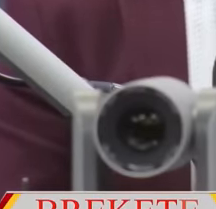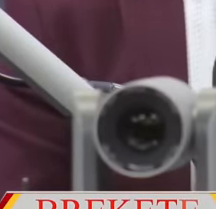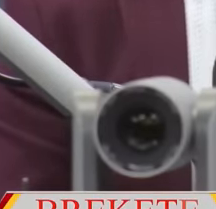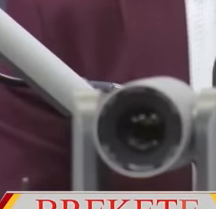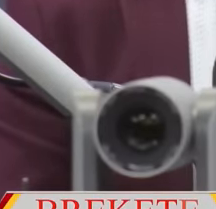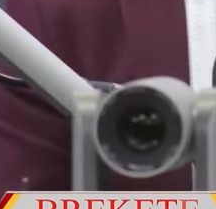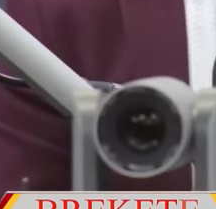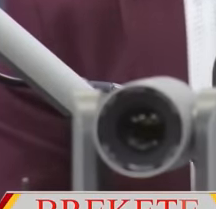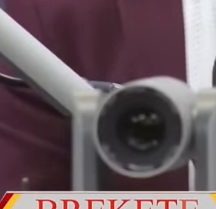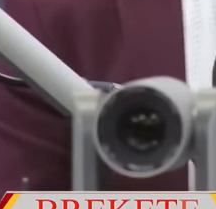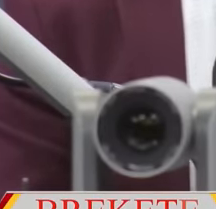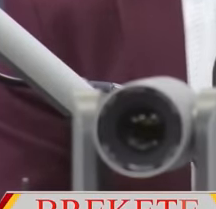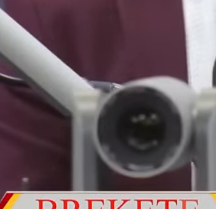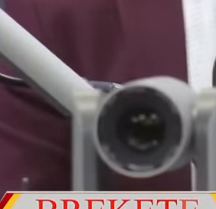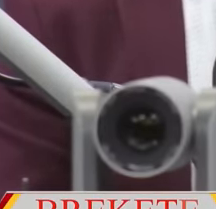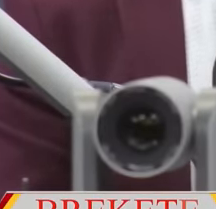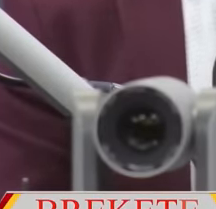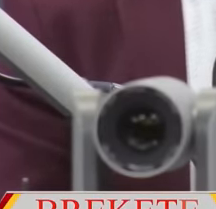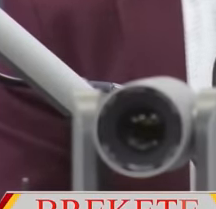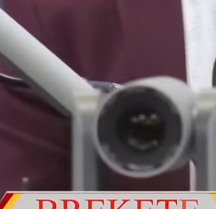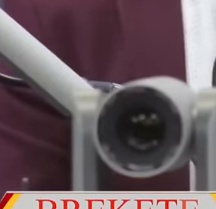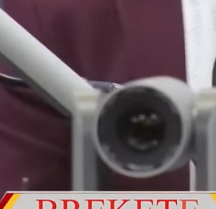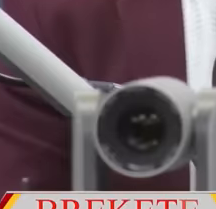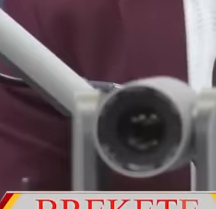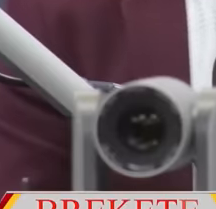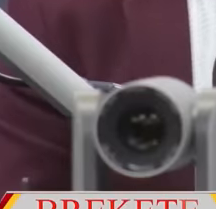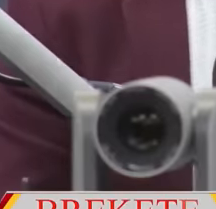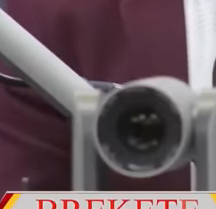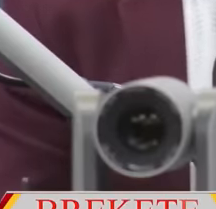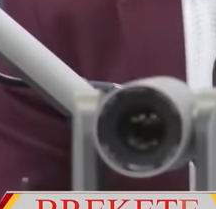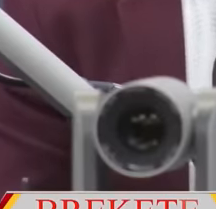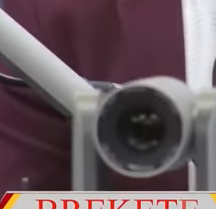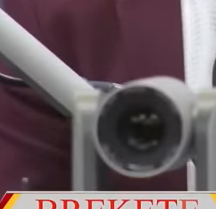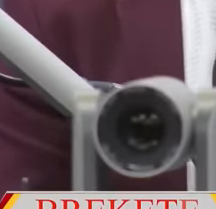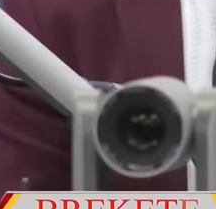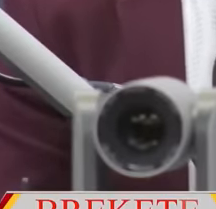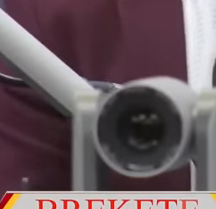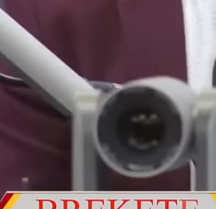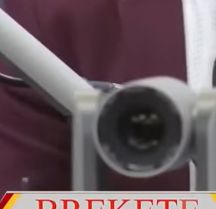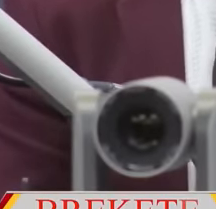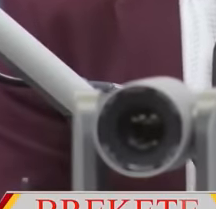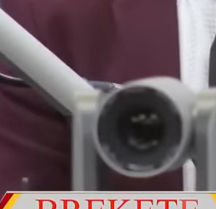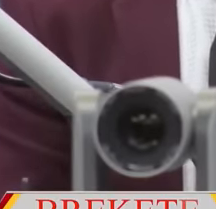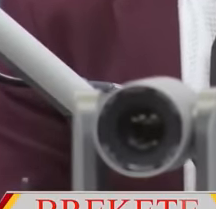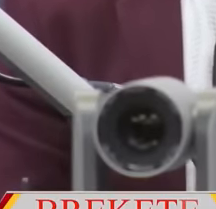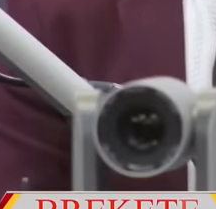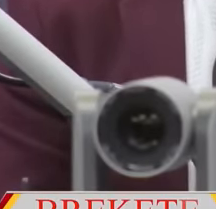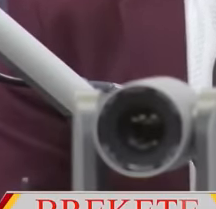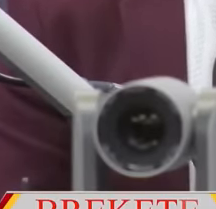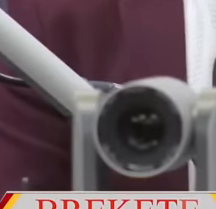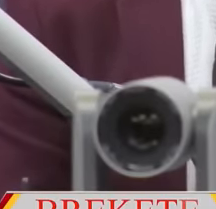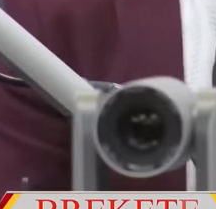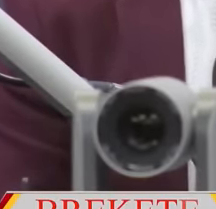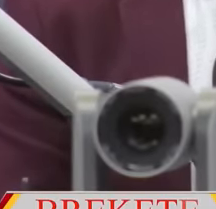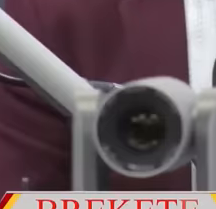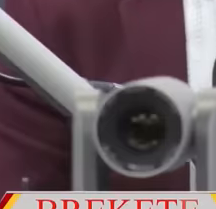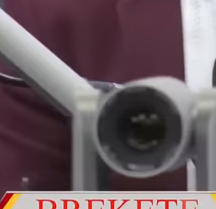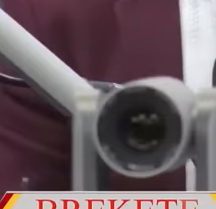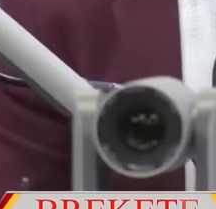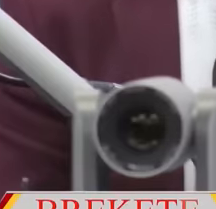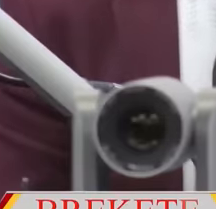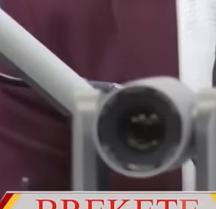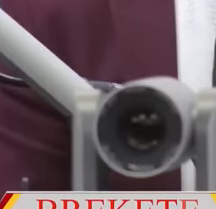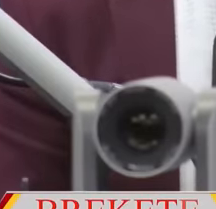na carpenter Baba Mohbad be? Na carpenter you be? Yeah. Oh my God. Carpenter and gospel artist. Mhm. The carpenter and gospel artist.